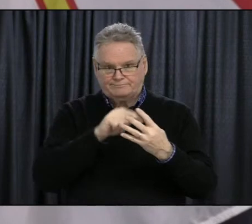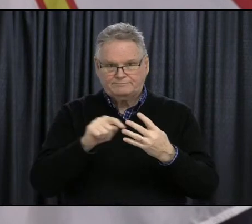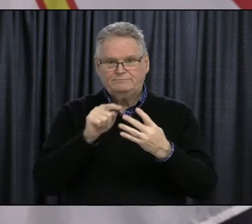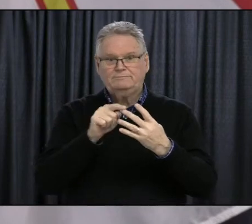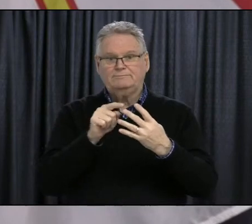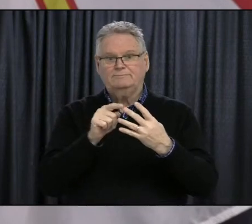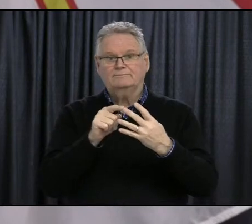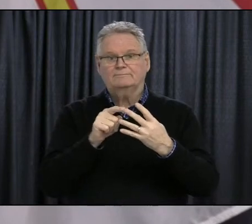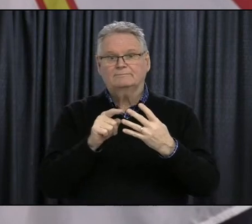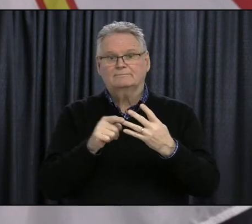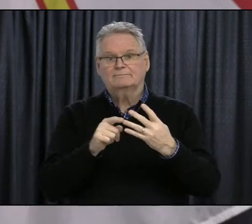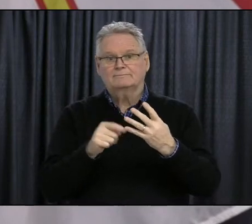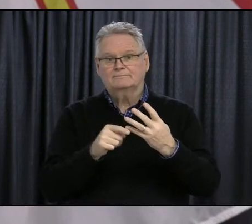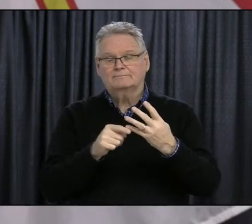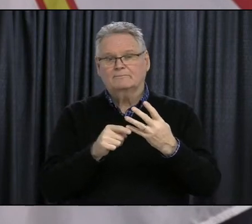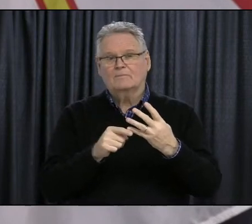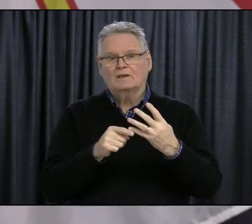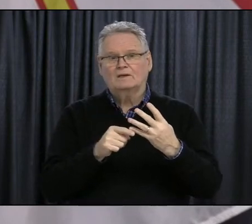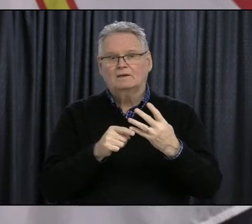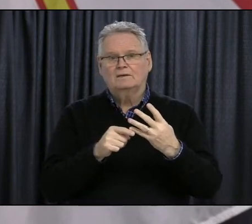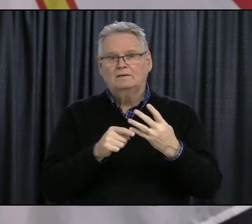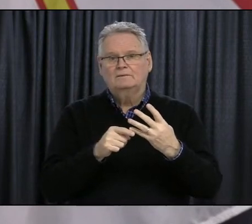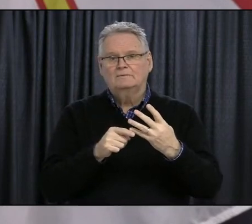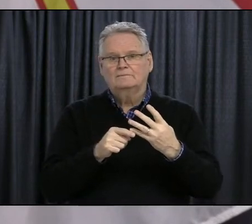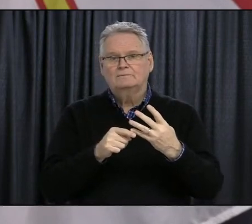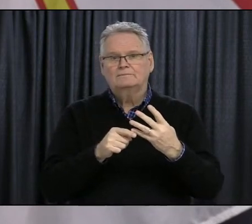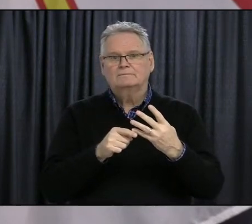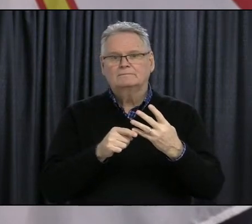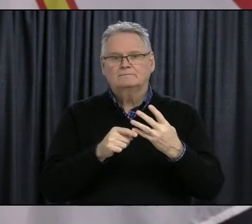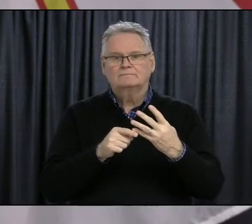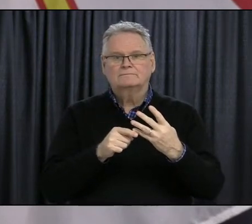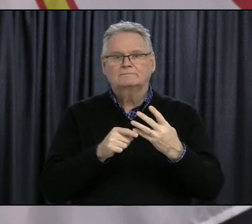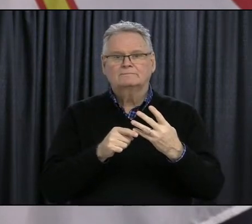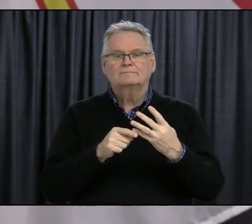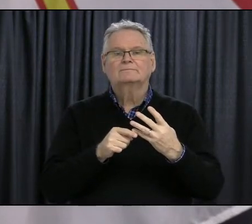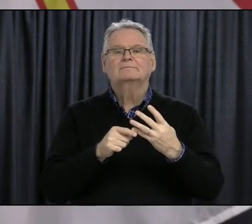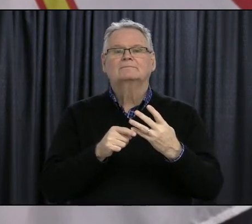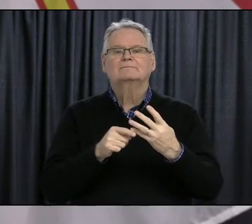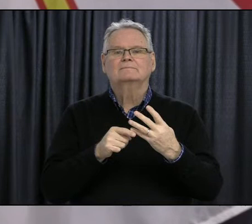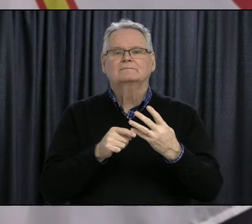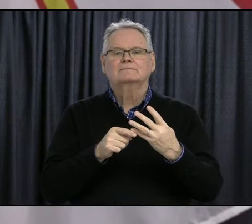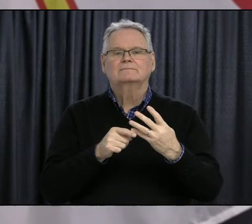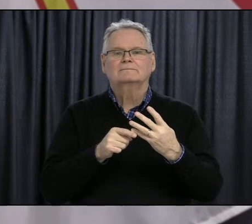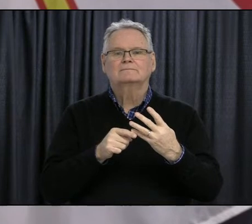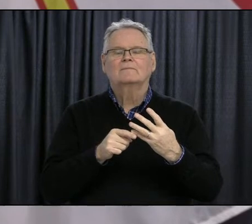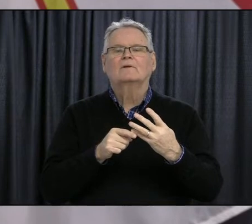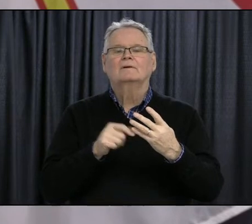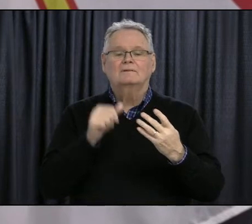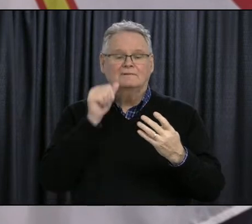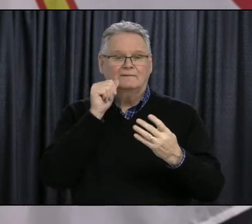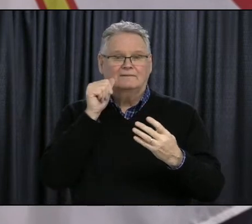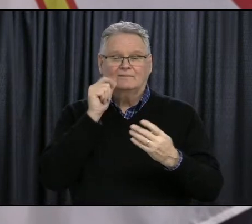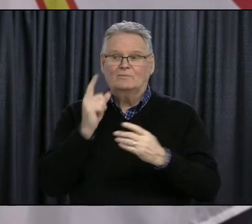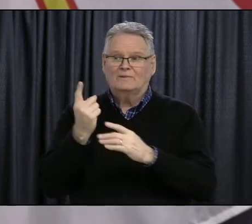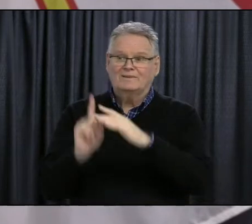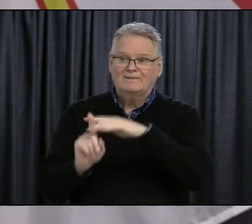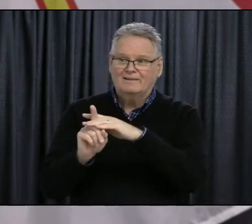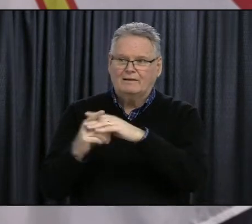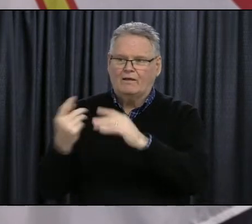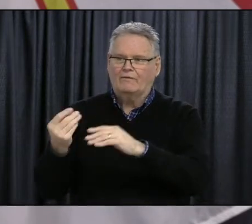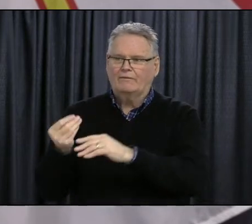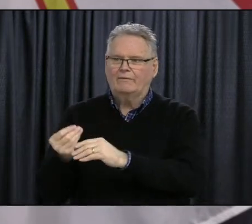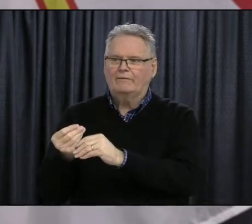cases today, which are all connected to a case announced yesterday. They include 1 male and 2 females, all between the ages of